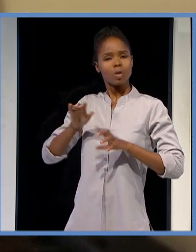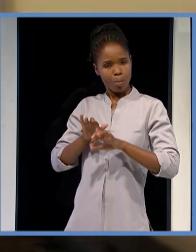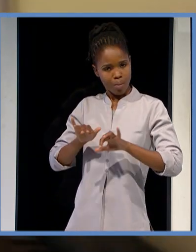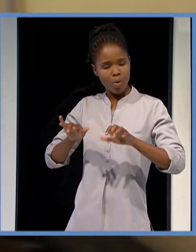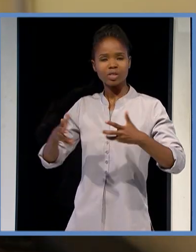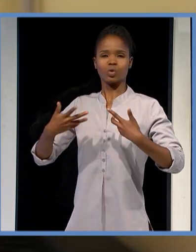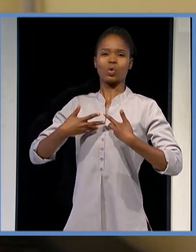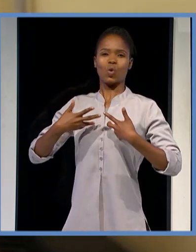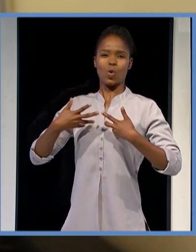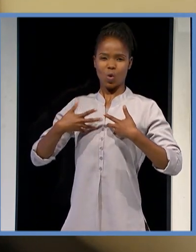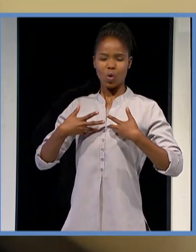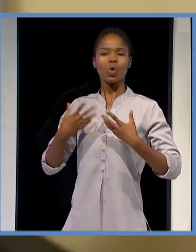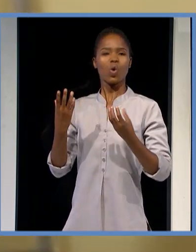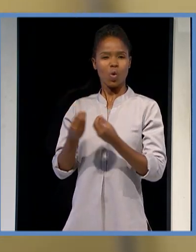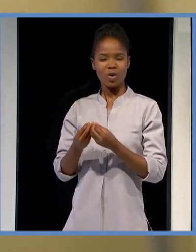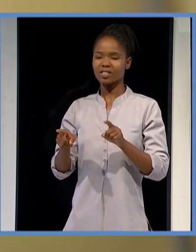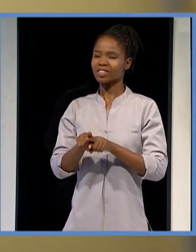know, something that